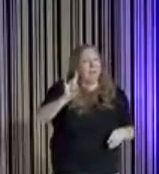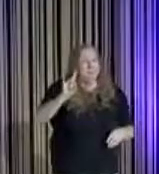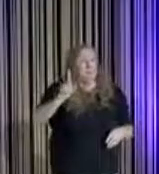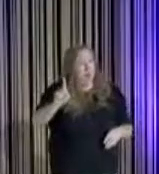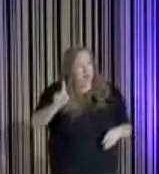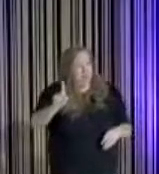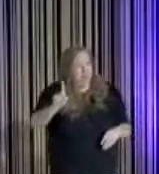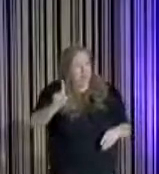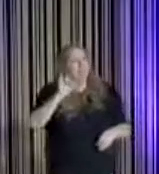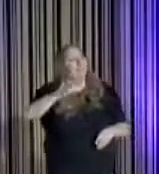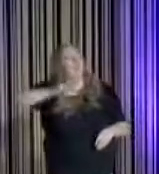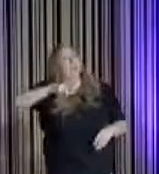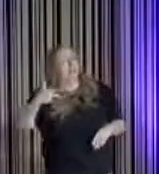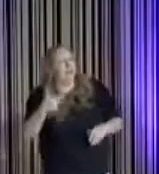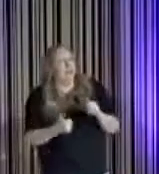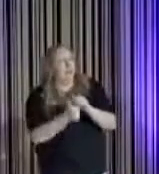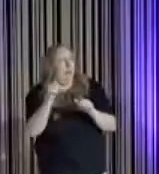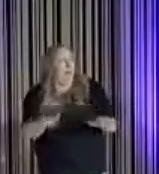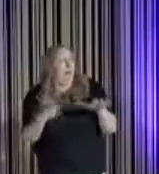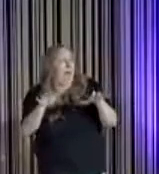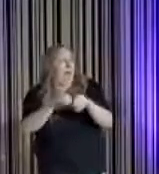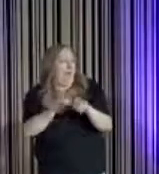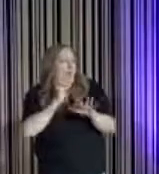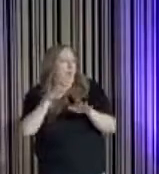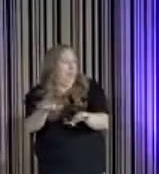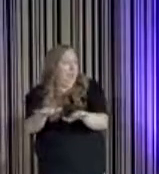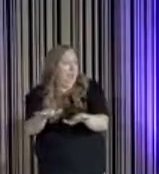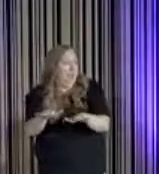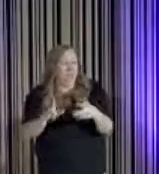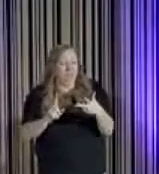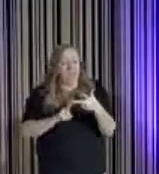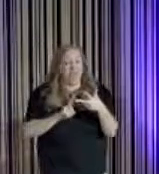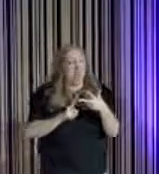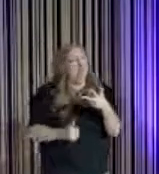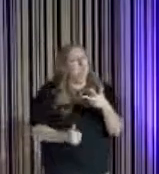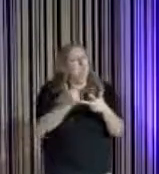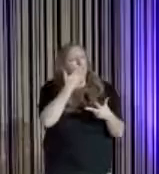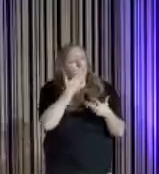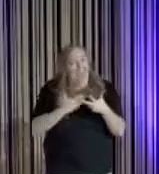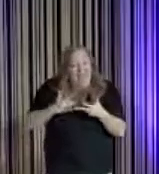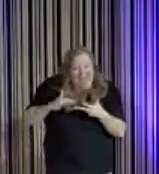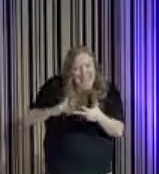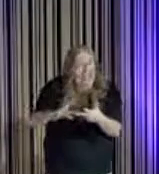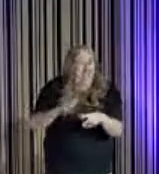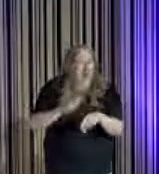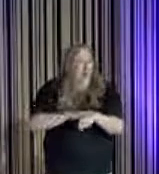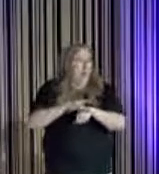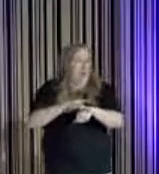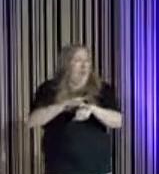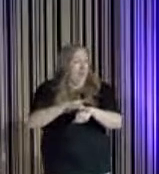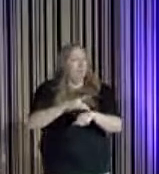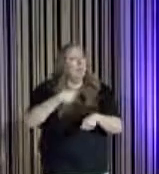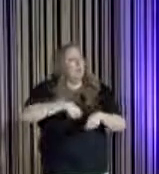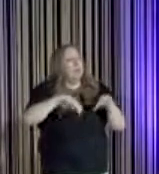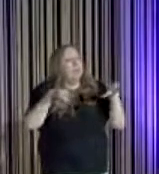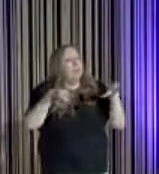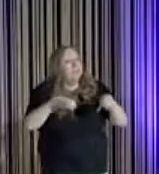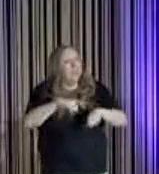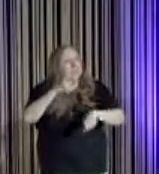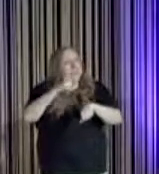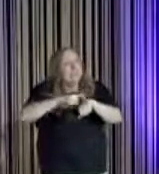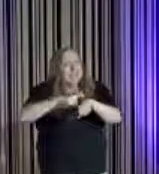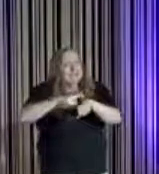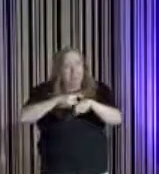genus in the oceans. And it's now probably the most well-studied virus on the planet. We've done time-resolved multi-omics,